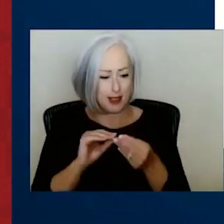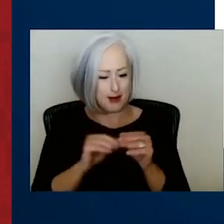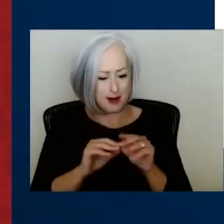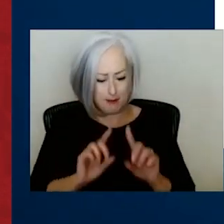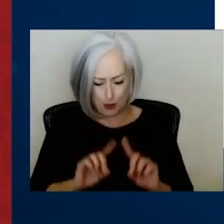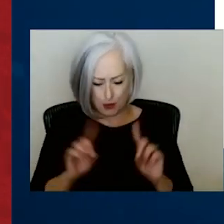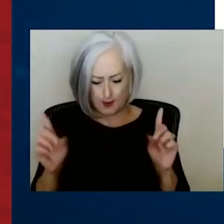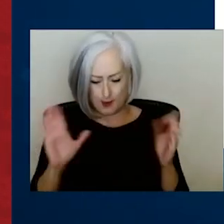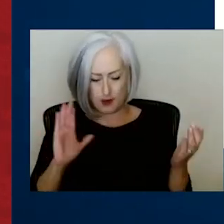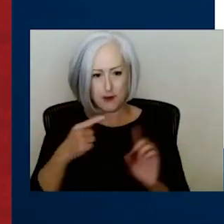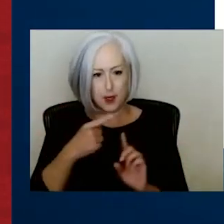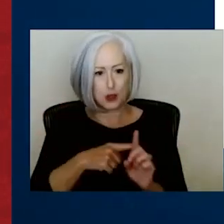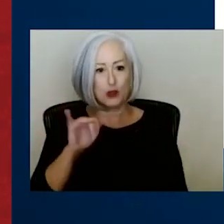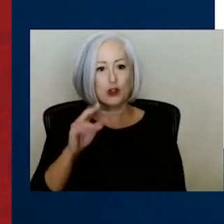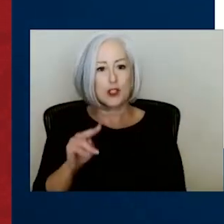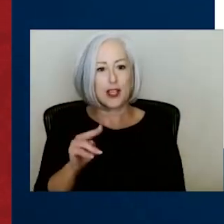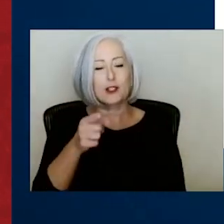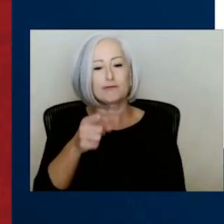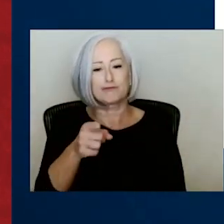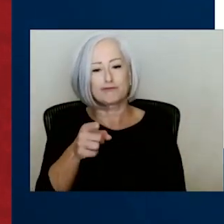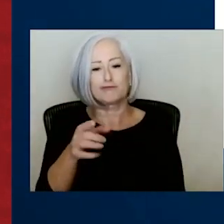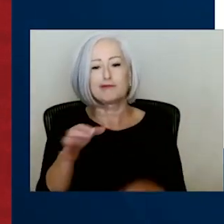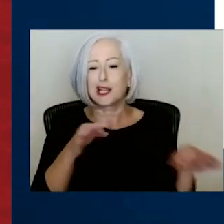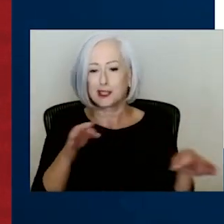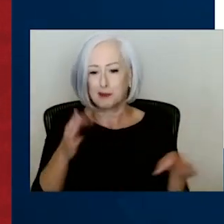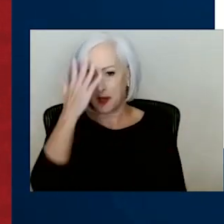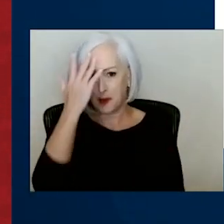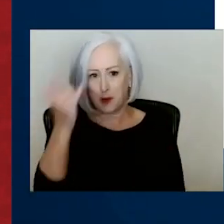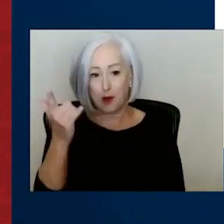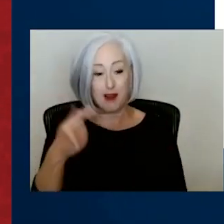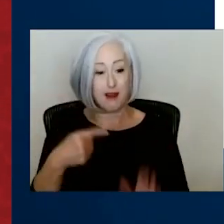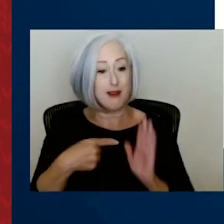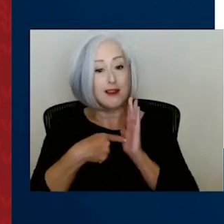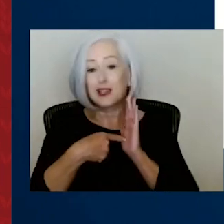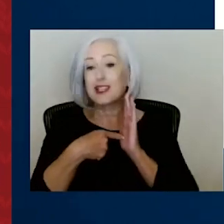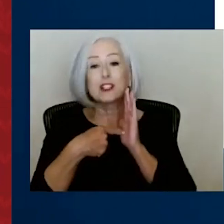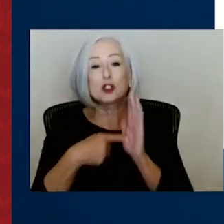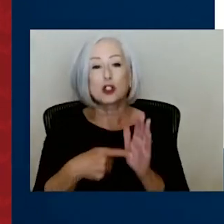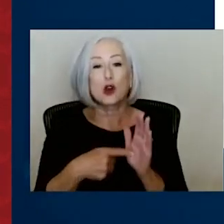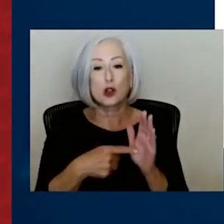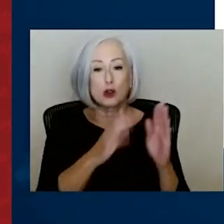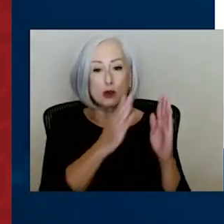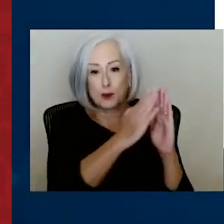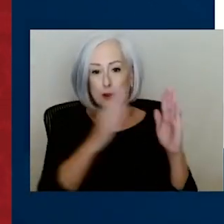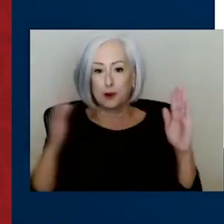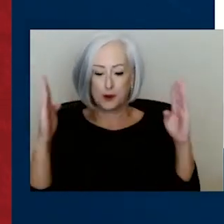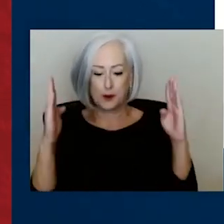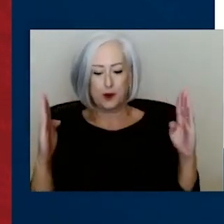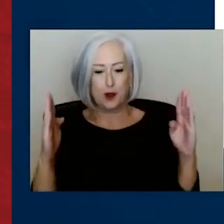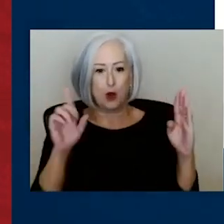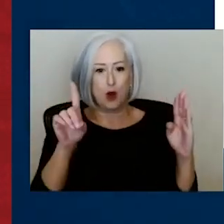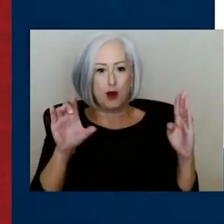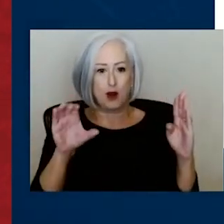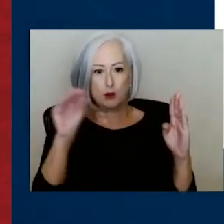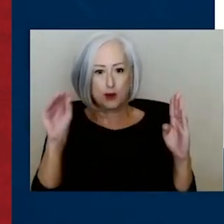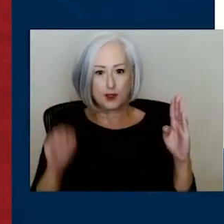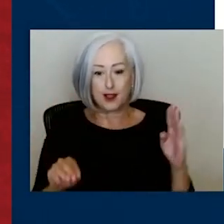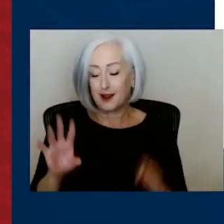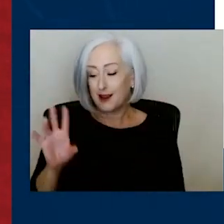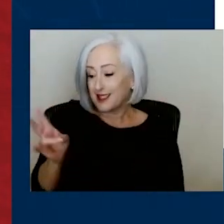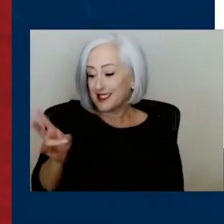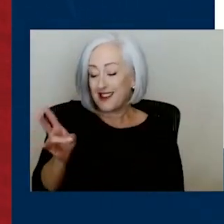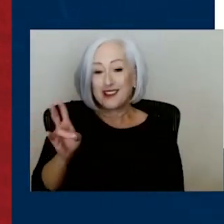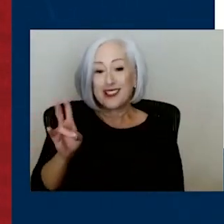graph helps explain it. First of all, it shows you the whole length of that is 100%. And what it says is that 78% of people are